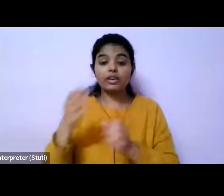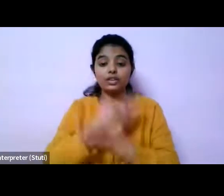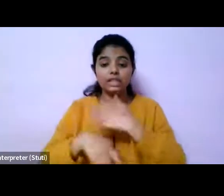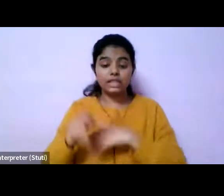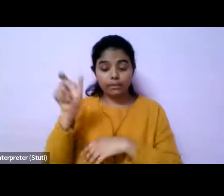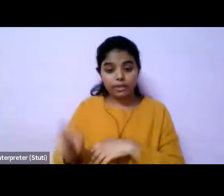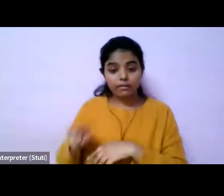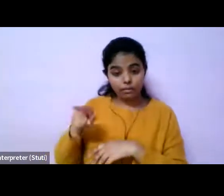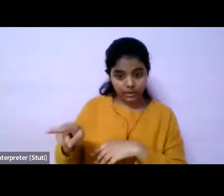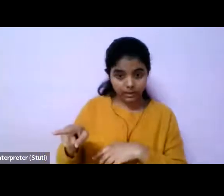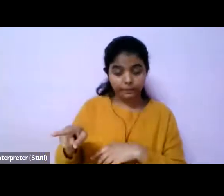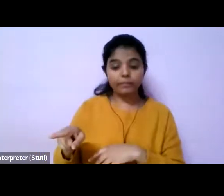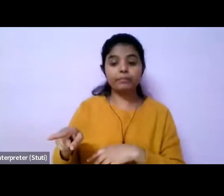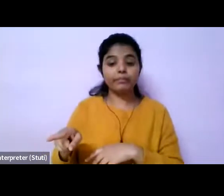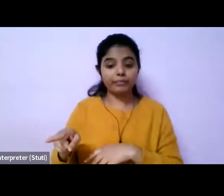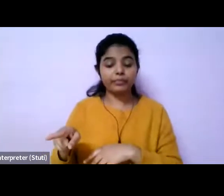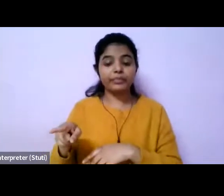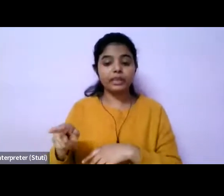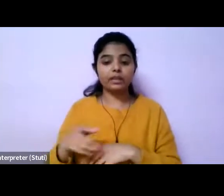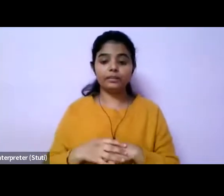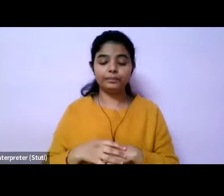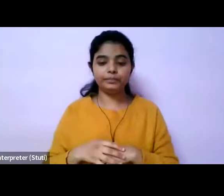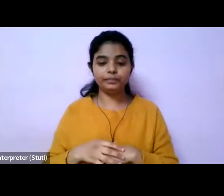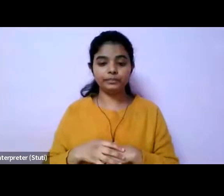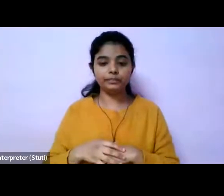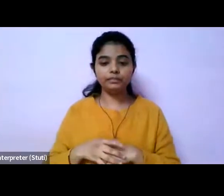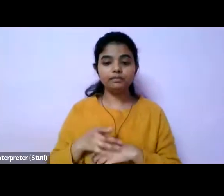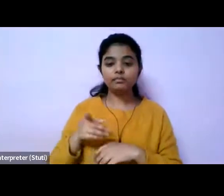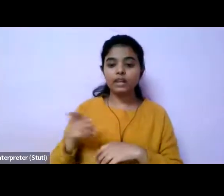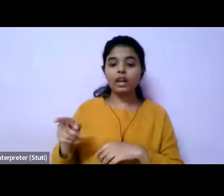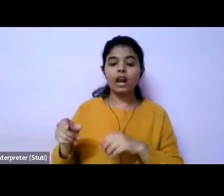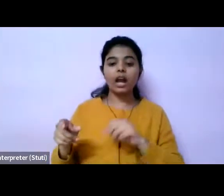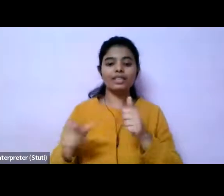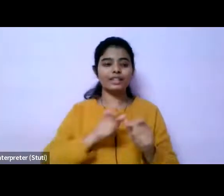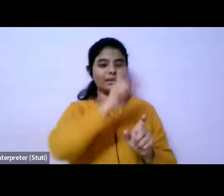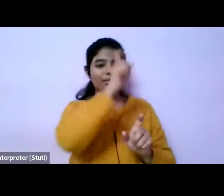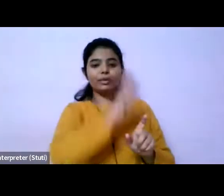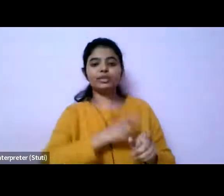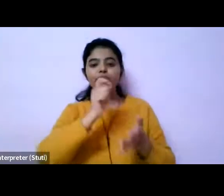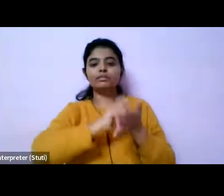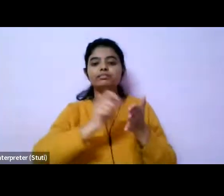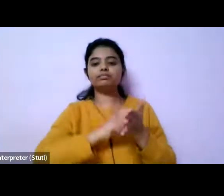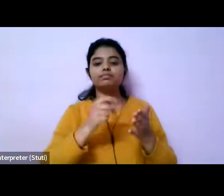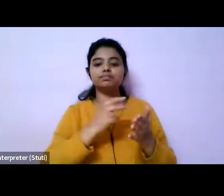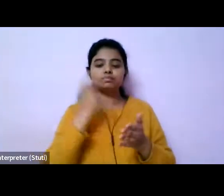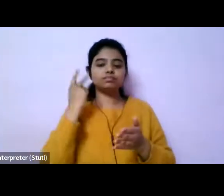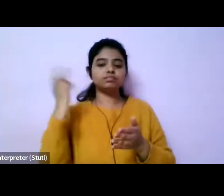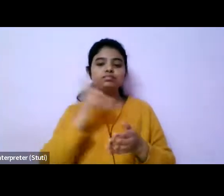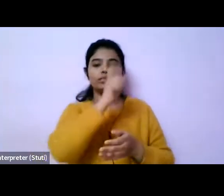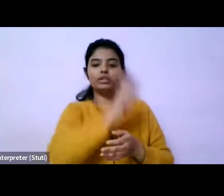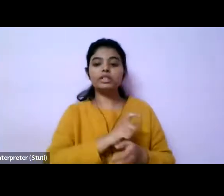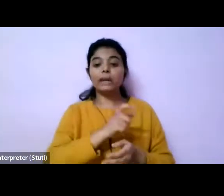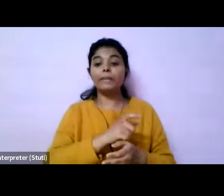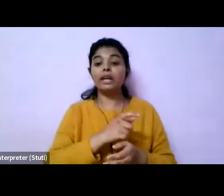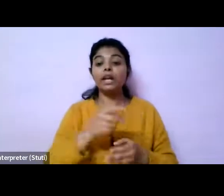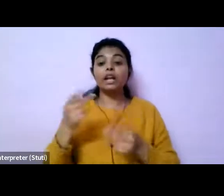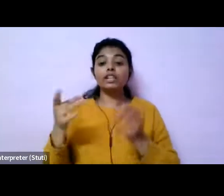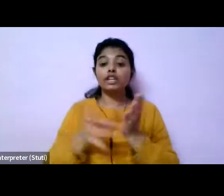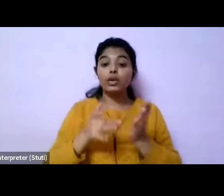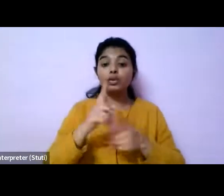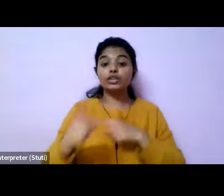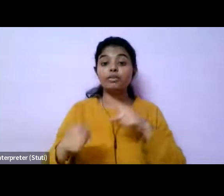and brilliantly actually here, Dattani combines patriarchy with science and technology against